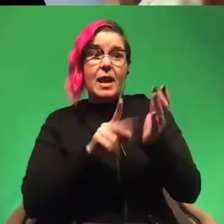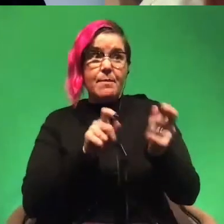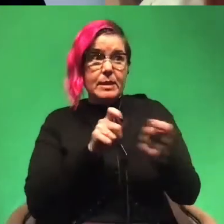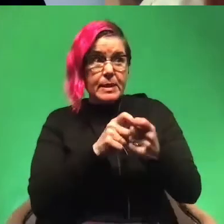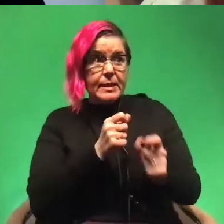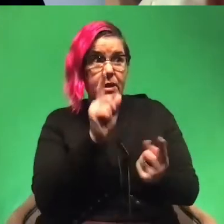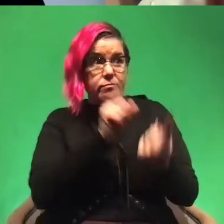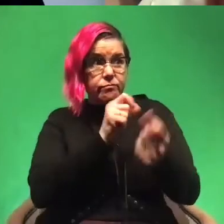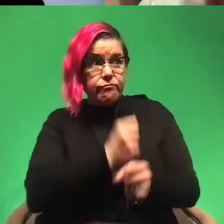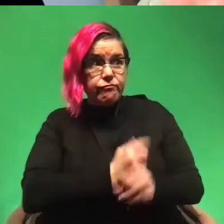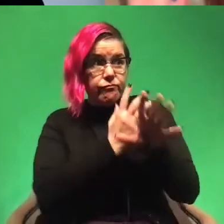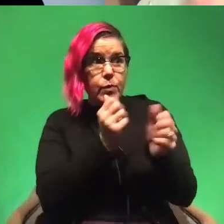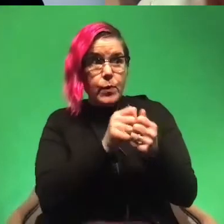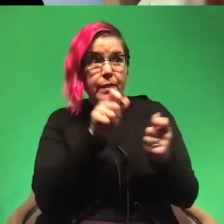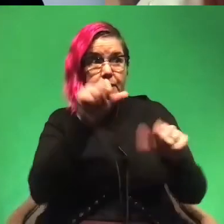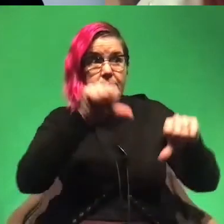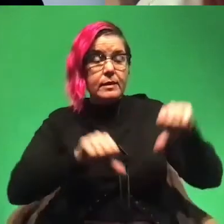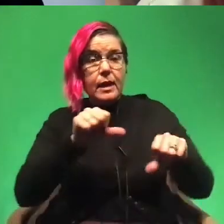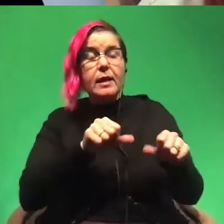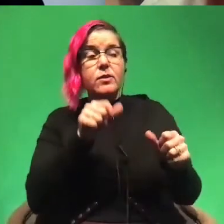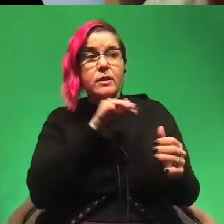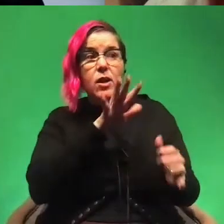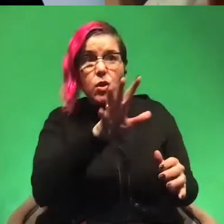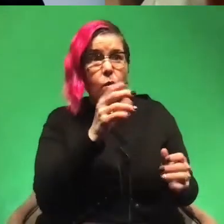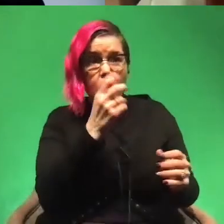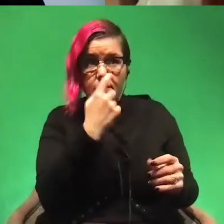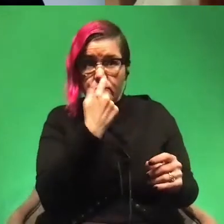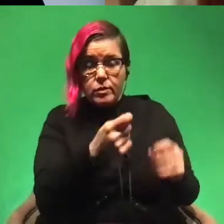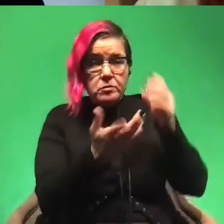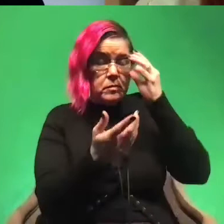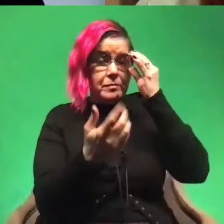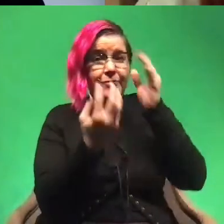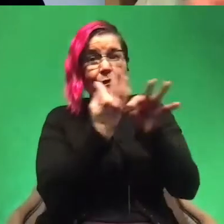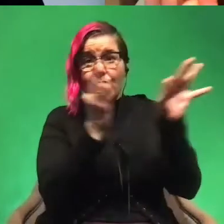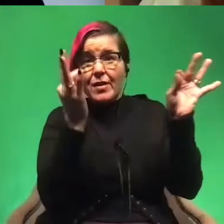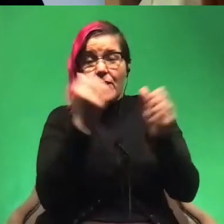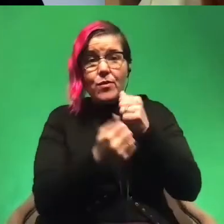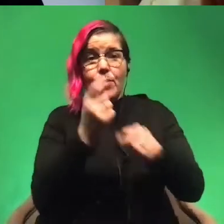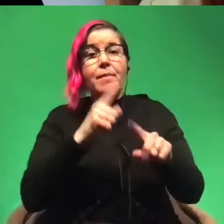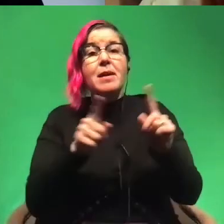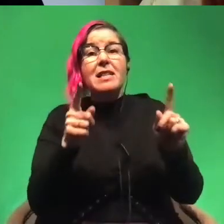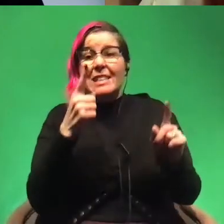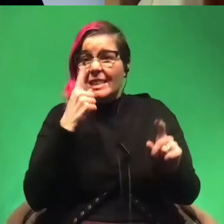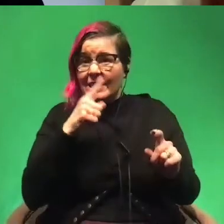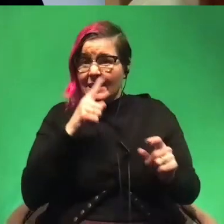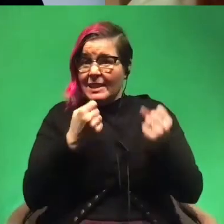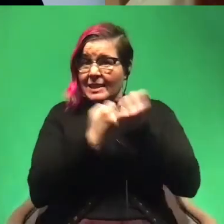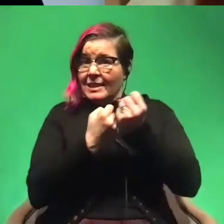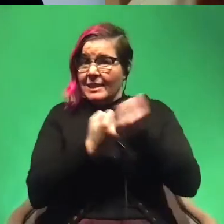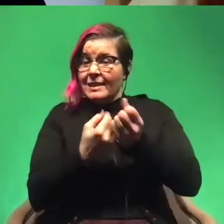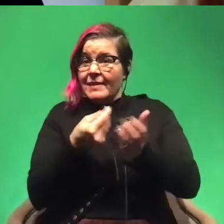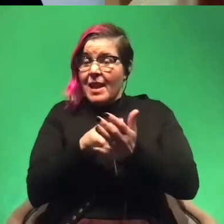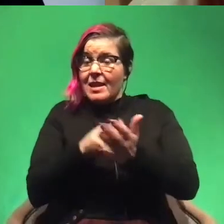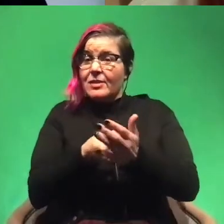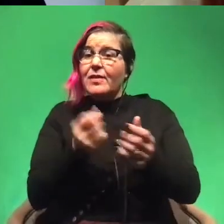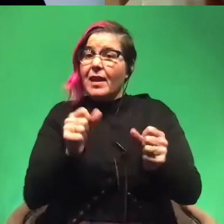sessions with scientists that study things you're interested in. We're totally free for everybody, but if you can financially support us, that's the only way